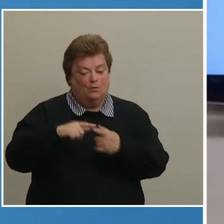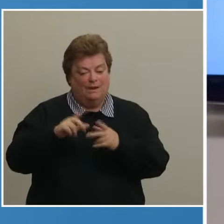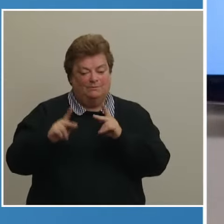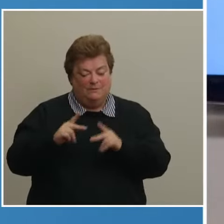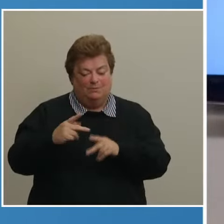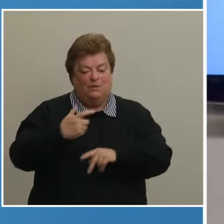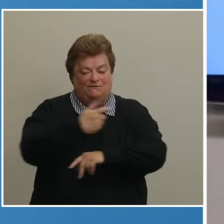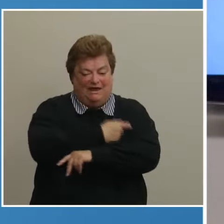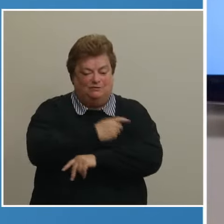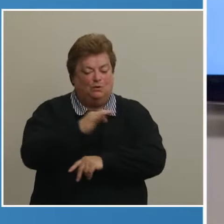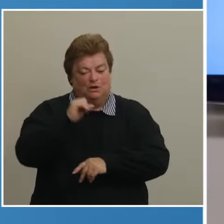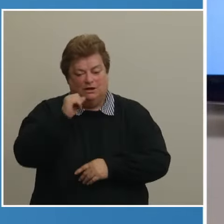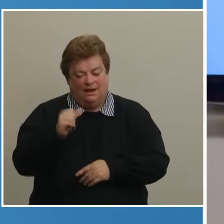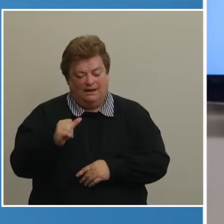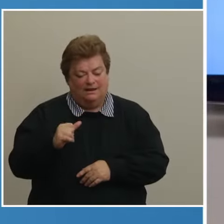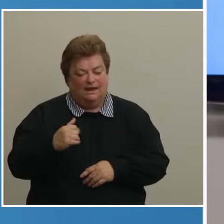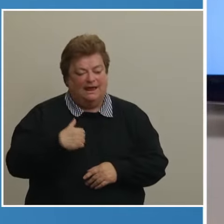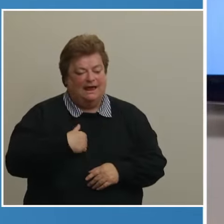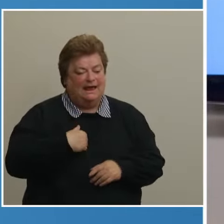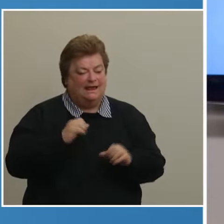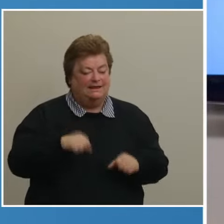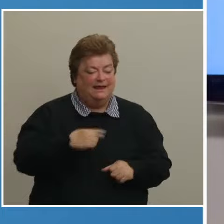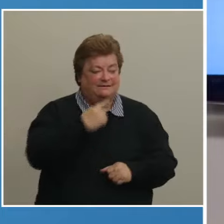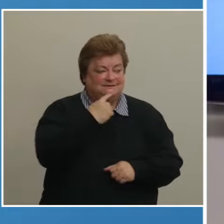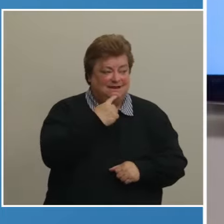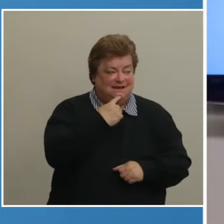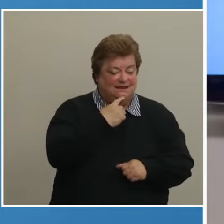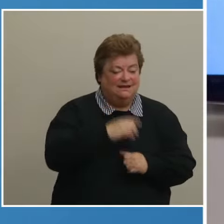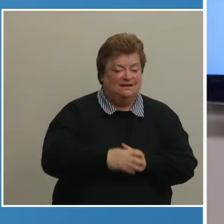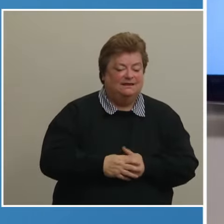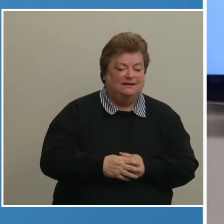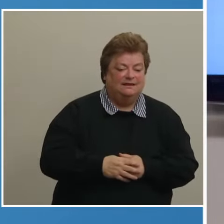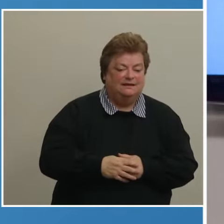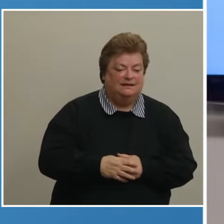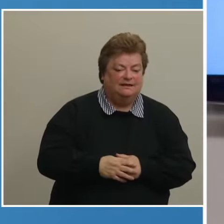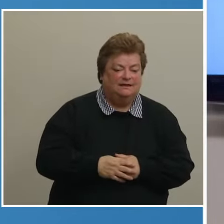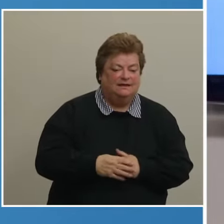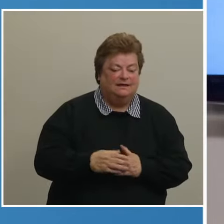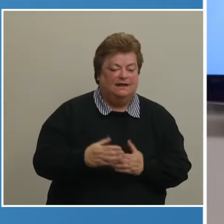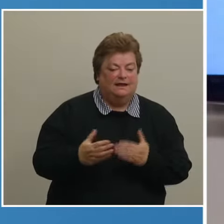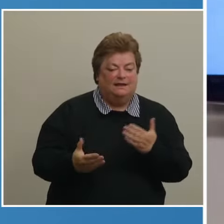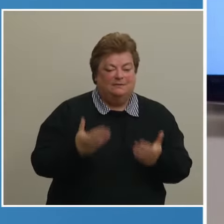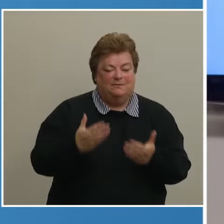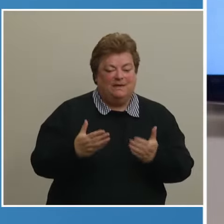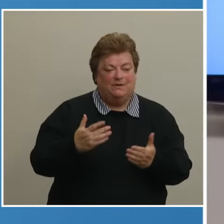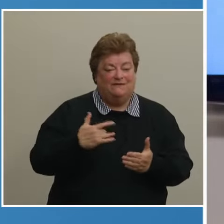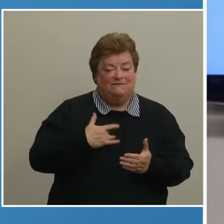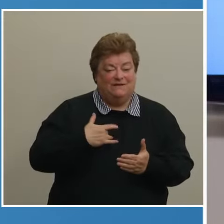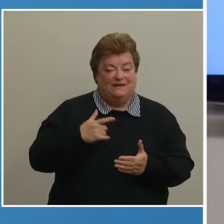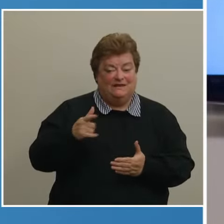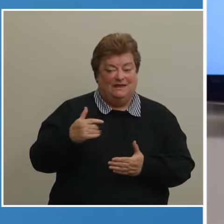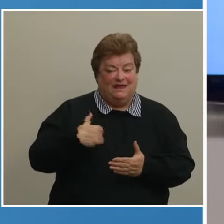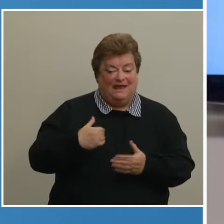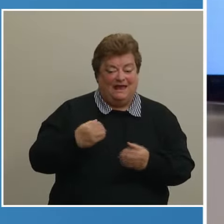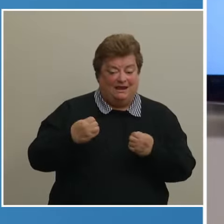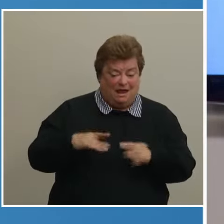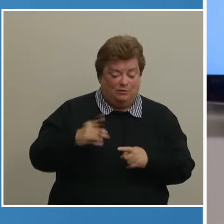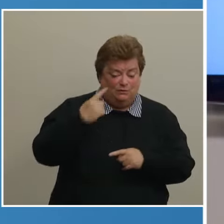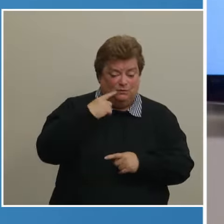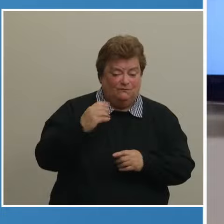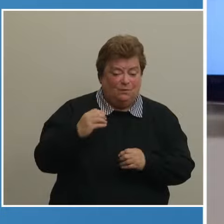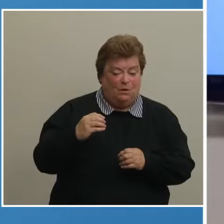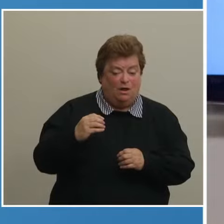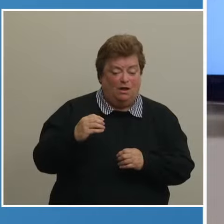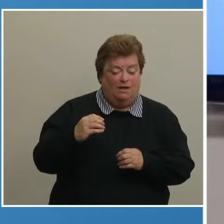or not. And probably what I can say is that even though we may feel there was an opportunity to be vaccinated,